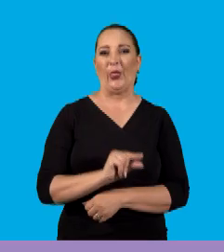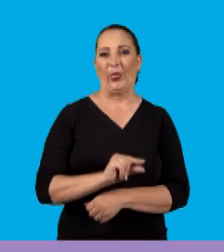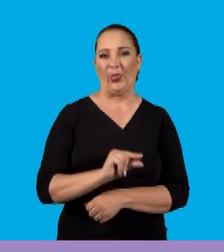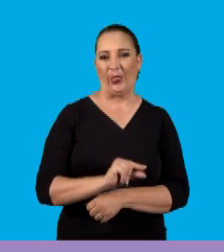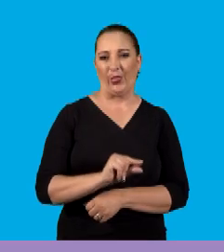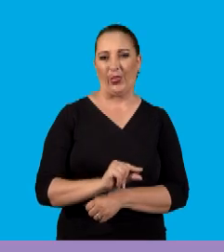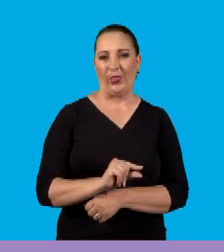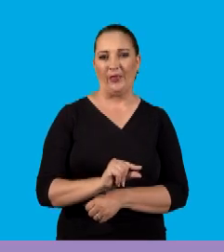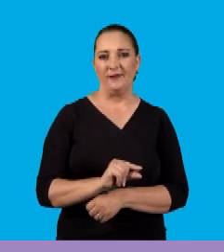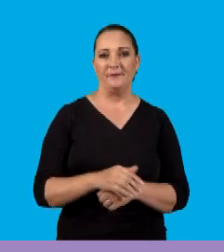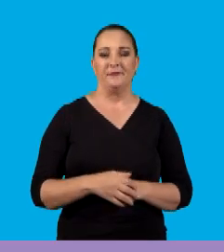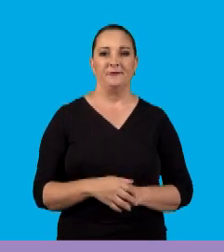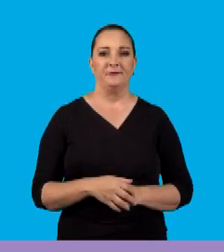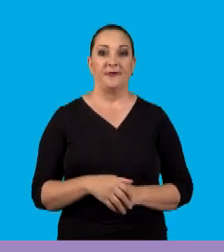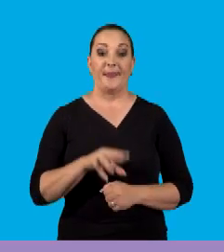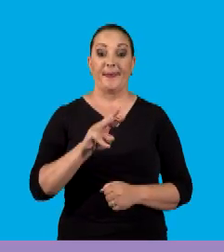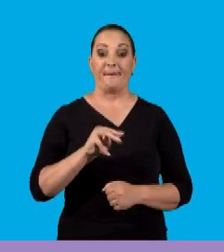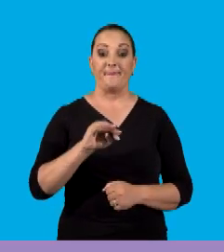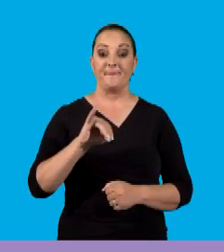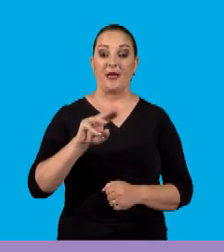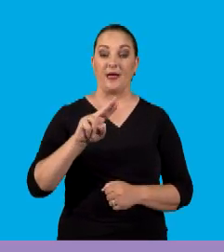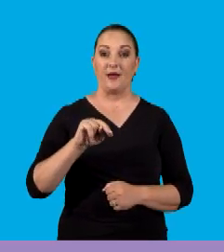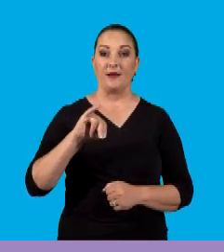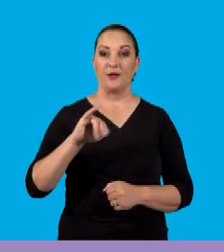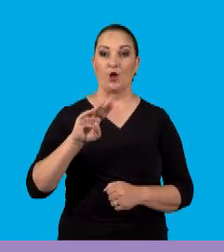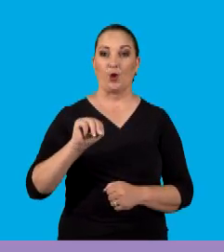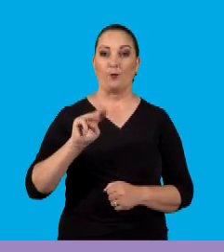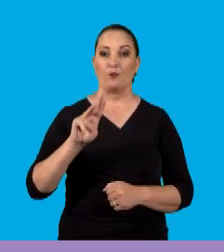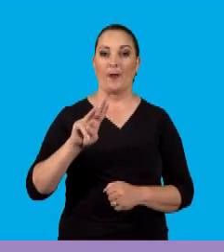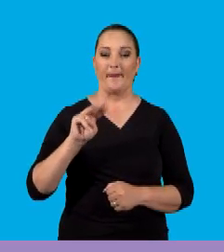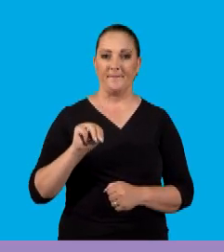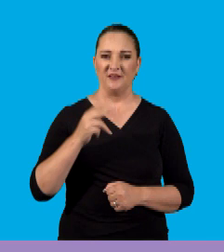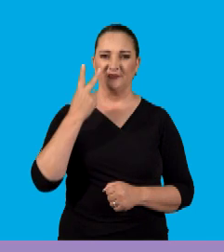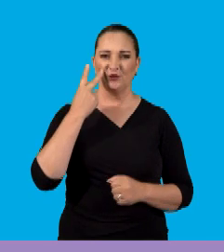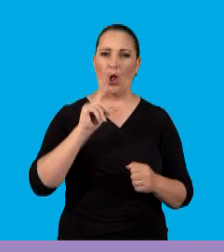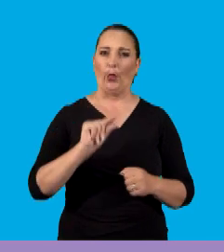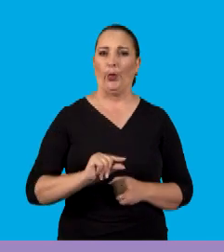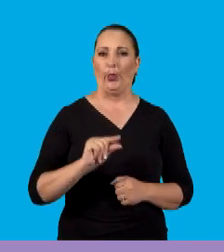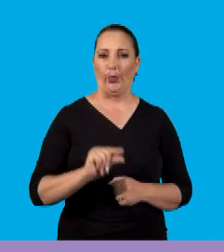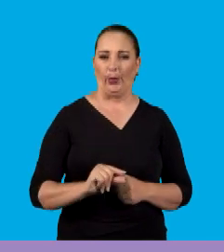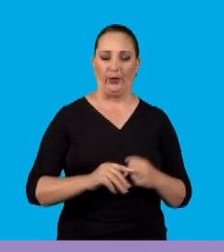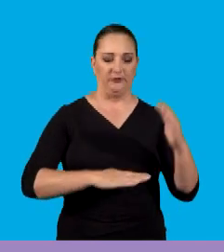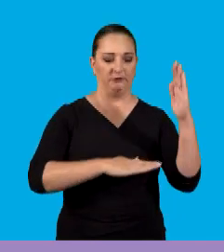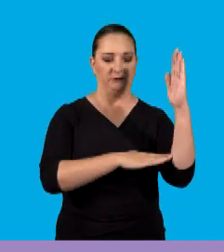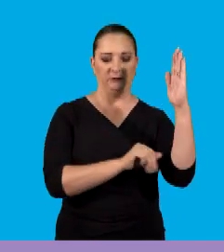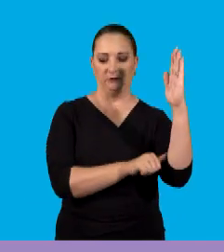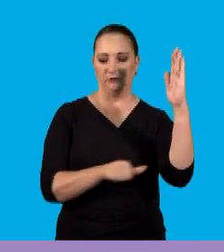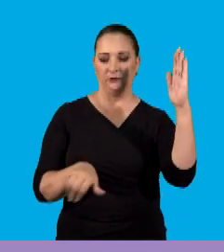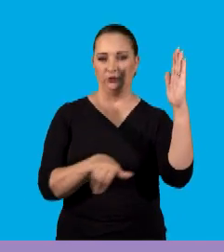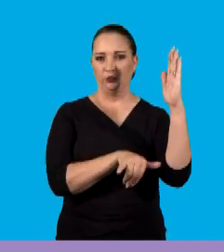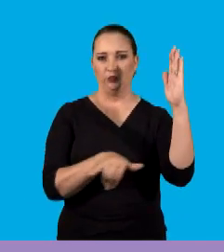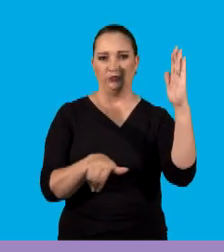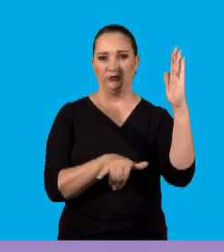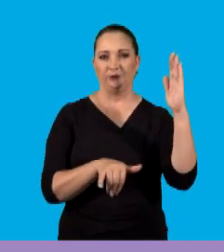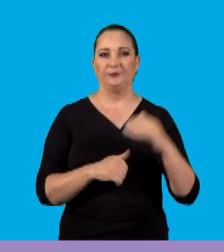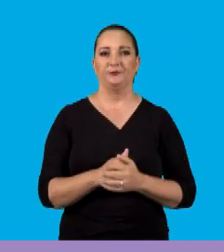of textbooks? So we are going to go and look at the lowest point. Remember, minimum is the lowest point. And